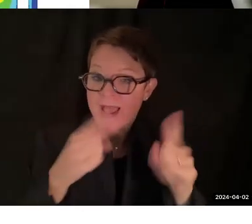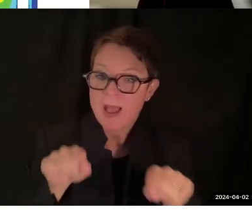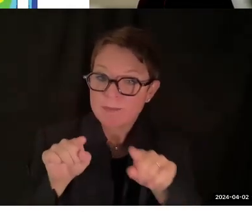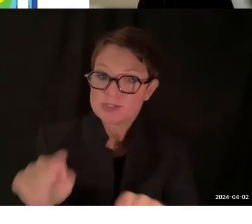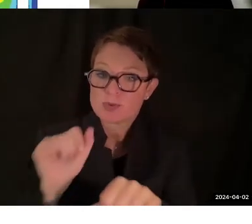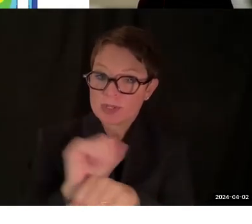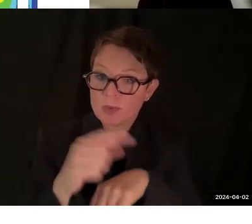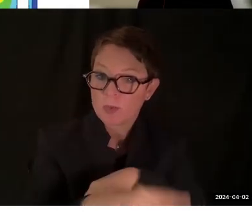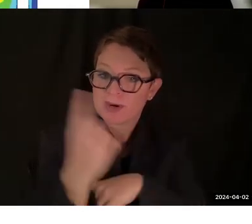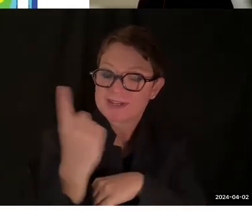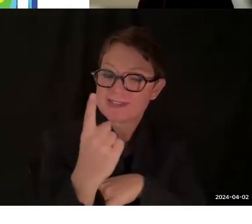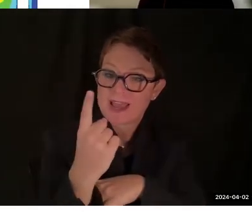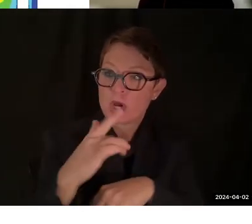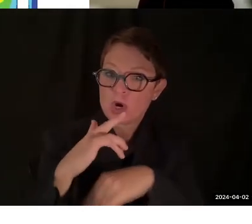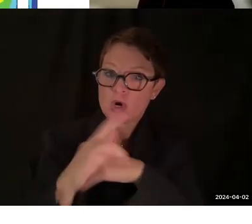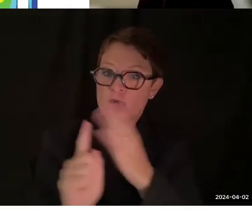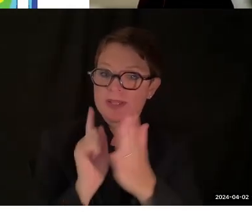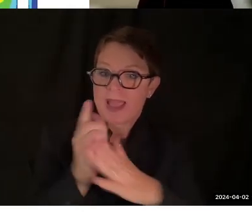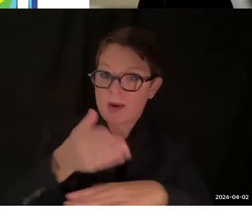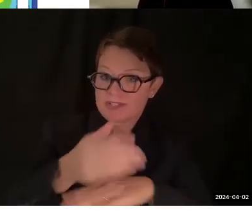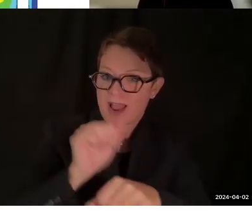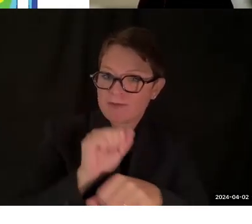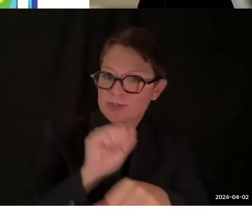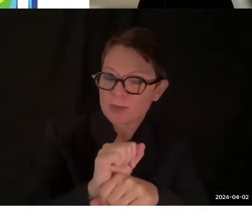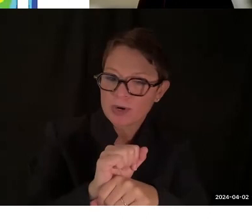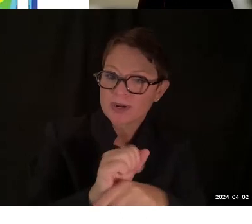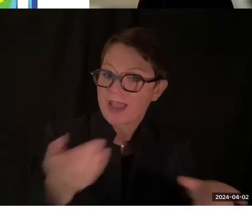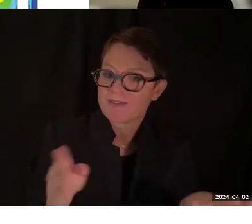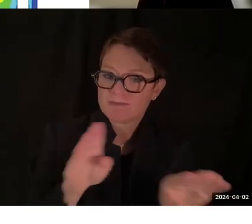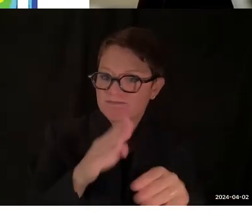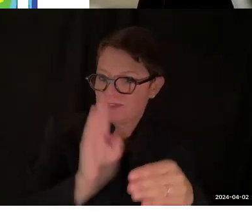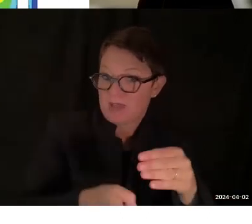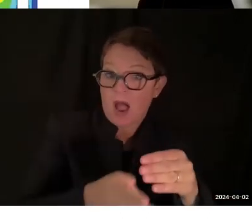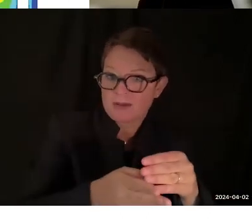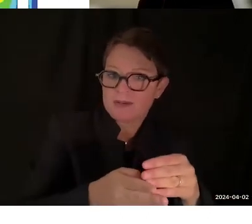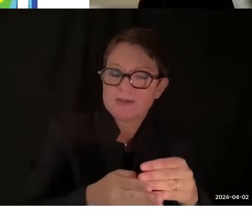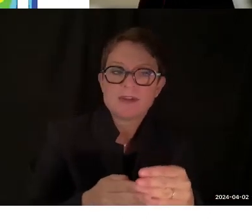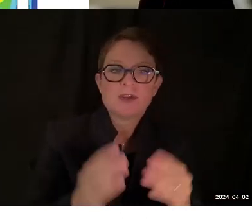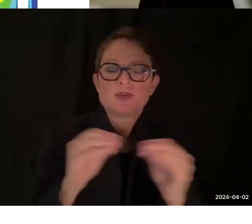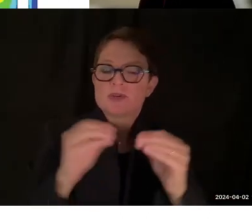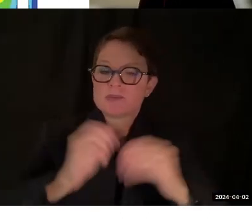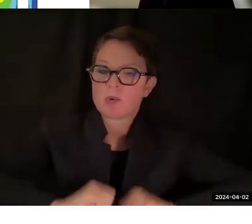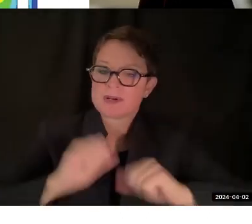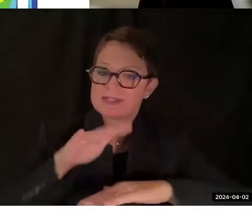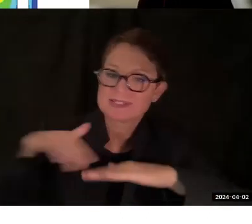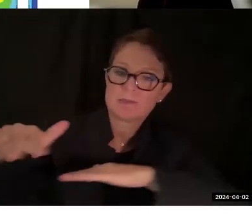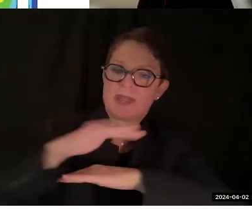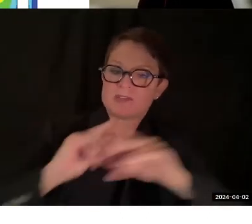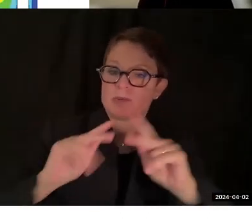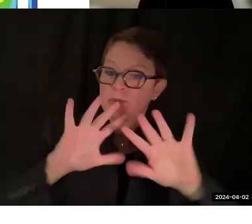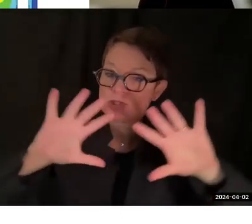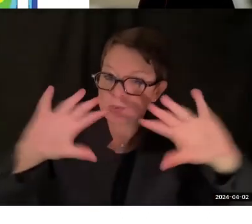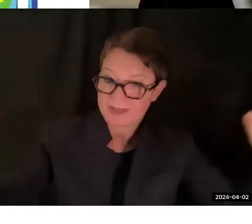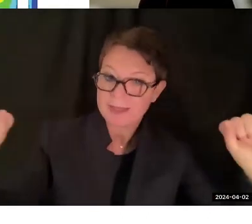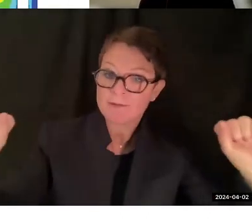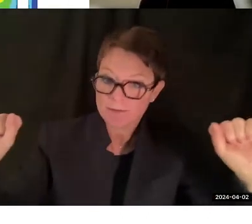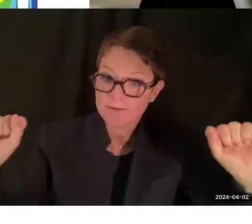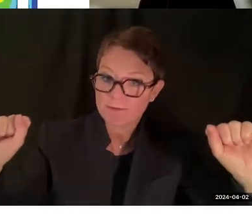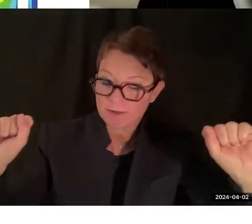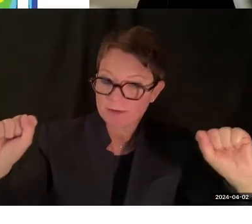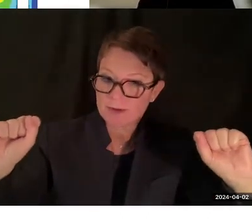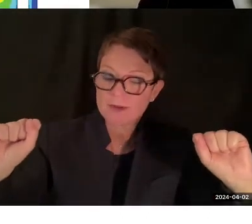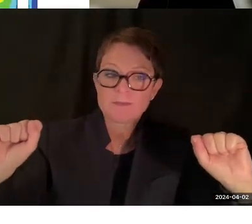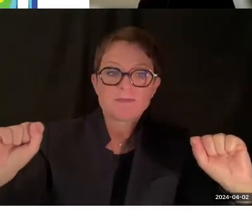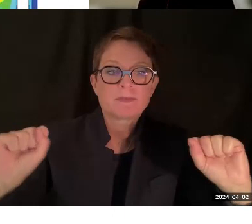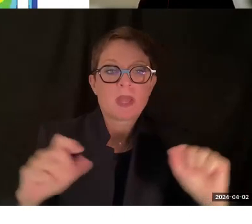the workday or early hours after the workday have concluded. And so there's more space for people to depart. And if you